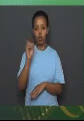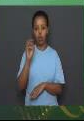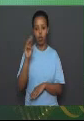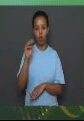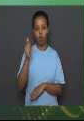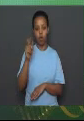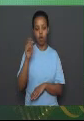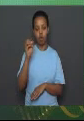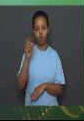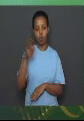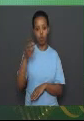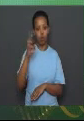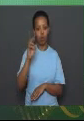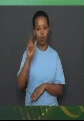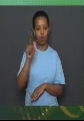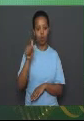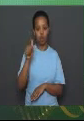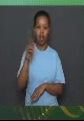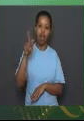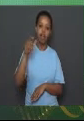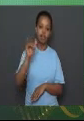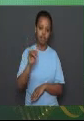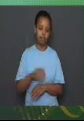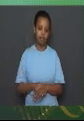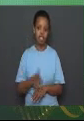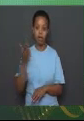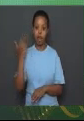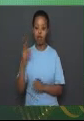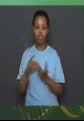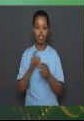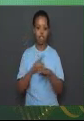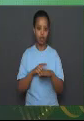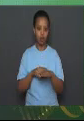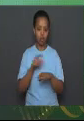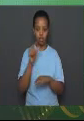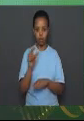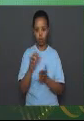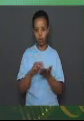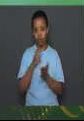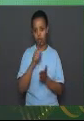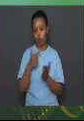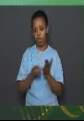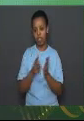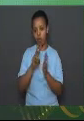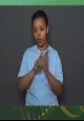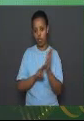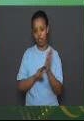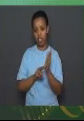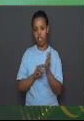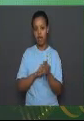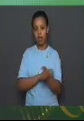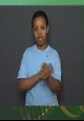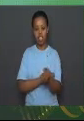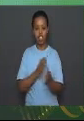chromatography. During the past few lessons in our unit on energy